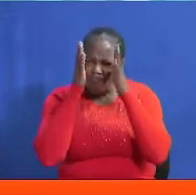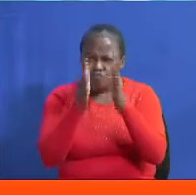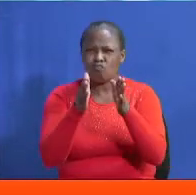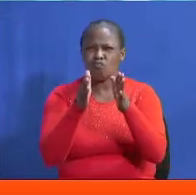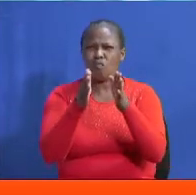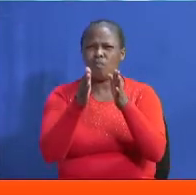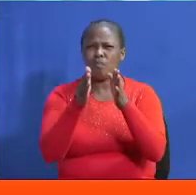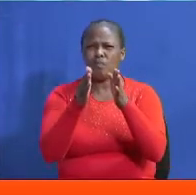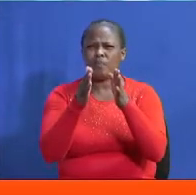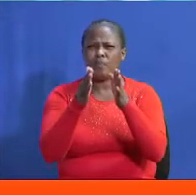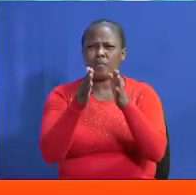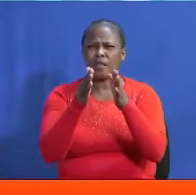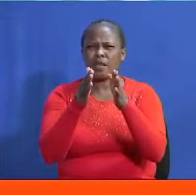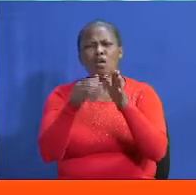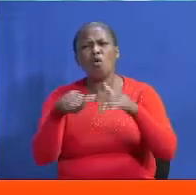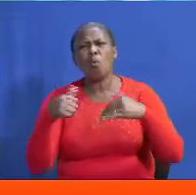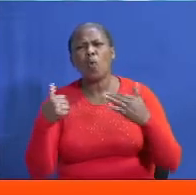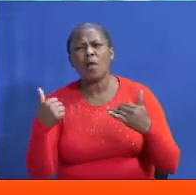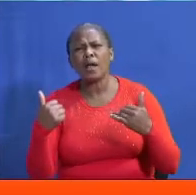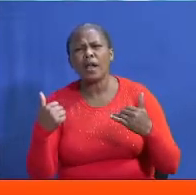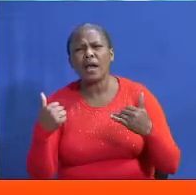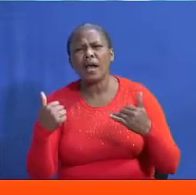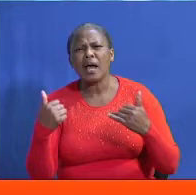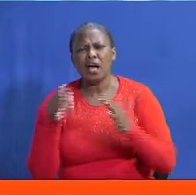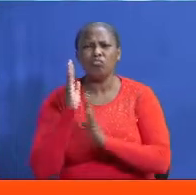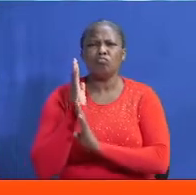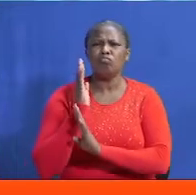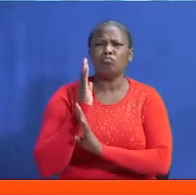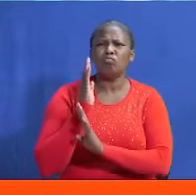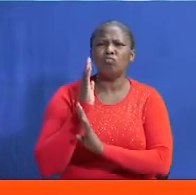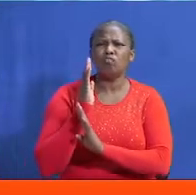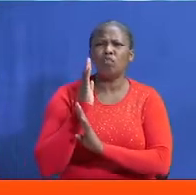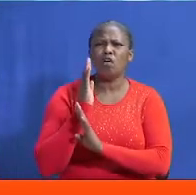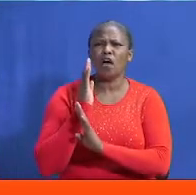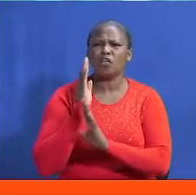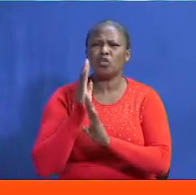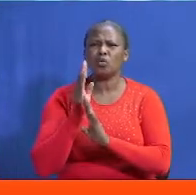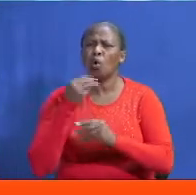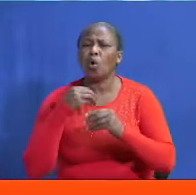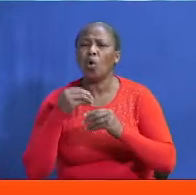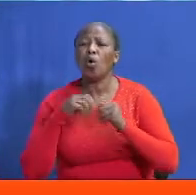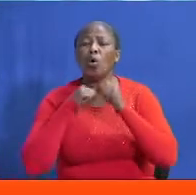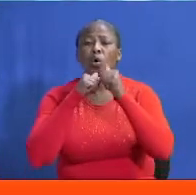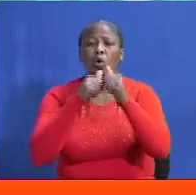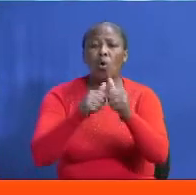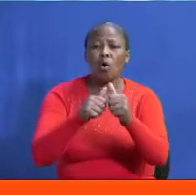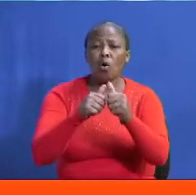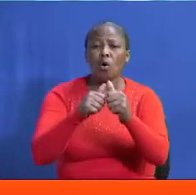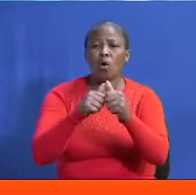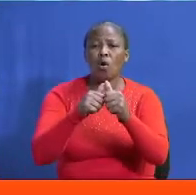be verifiable, right? Yeah, the election should be secure, and it should be accountable, and it should be transparent. Right.